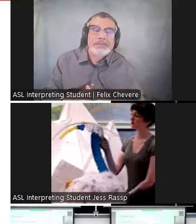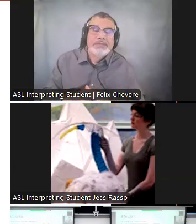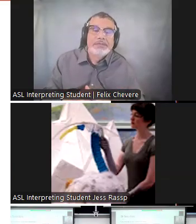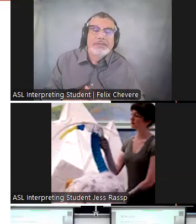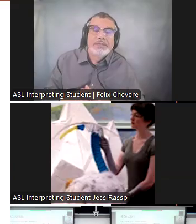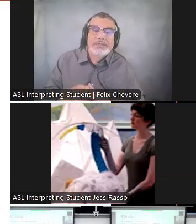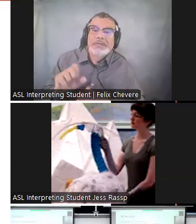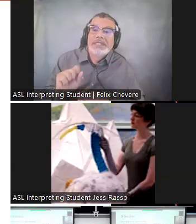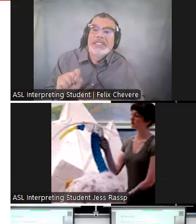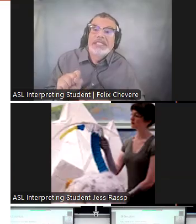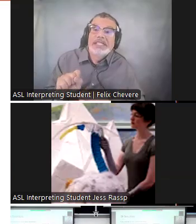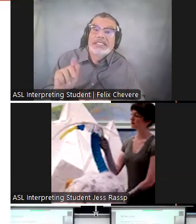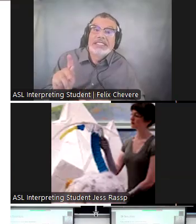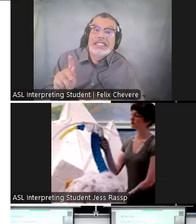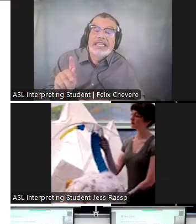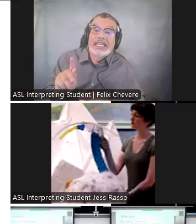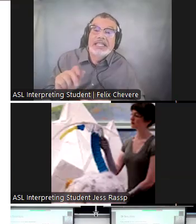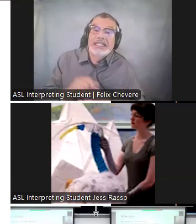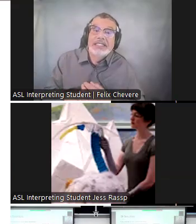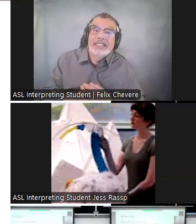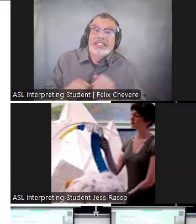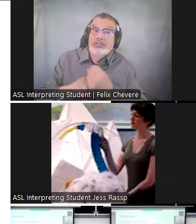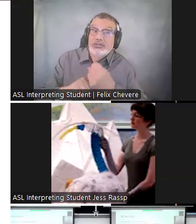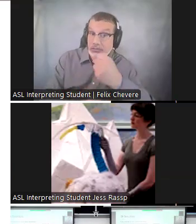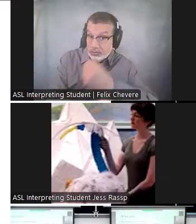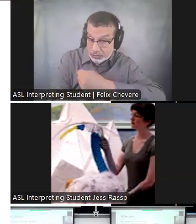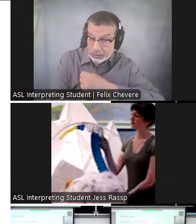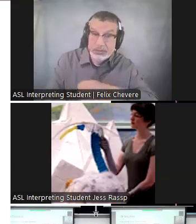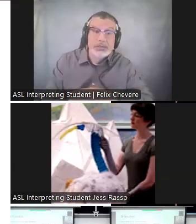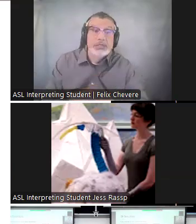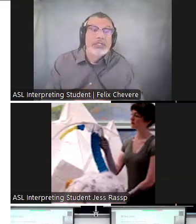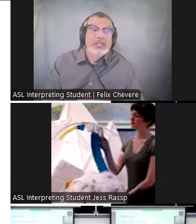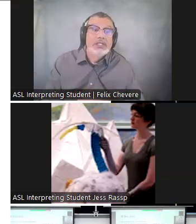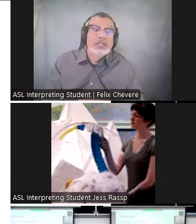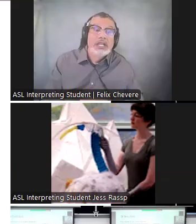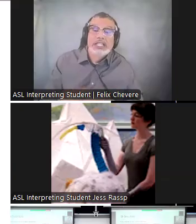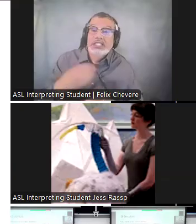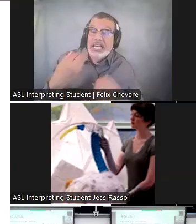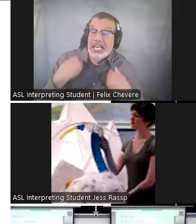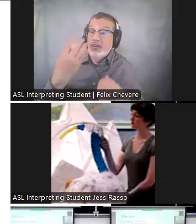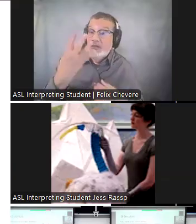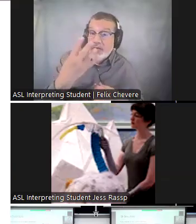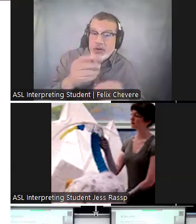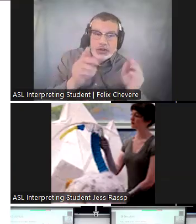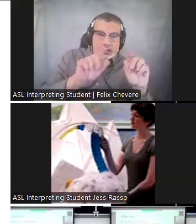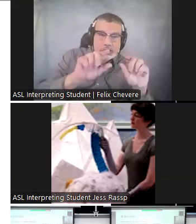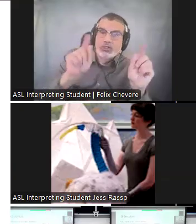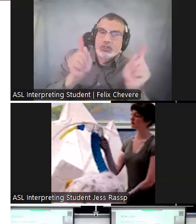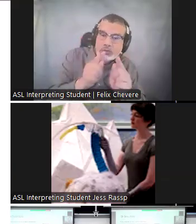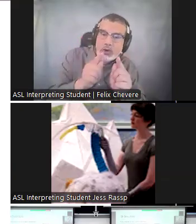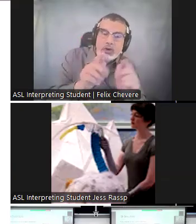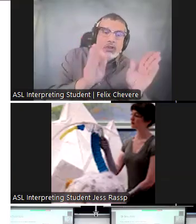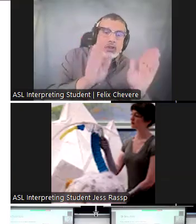that's what they do. All right. So this SK structure, it has 4 subunits that come together that